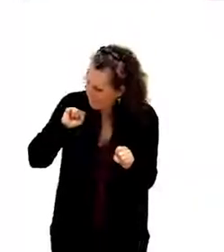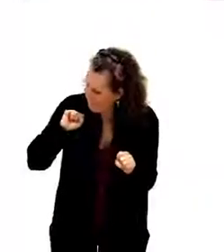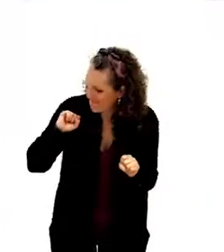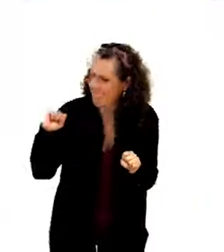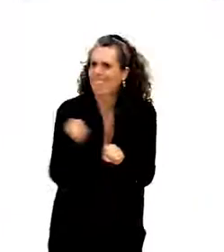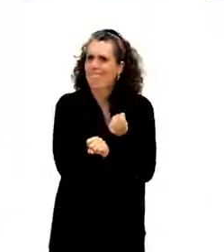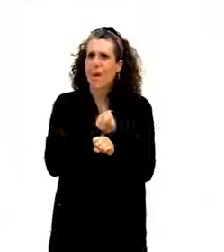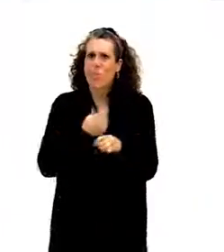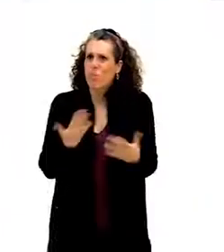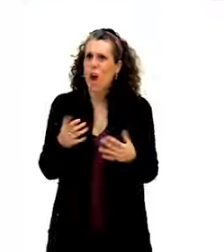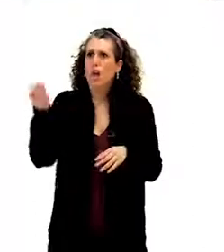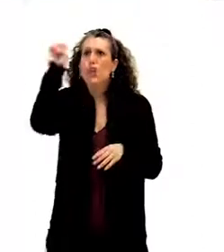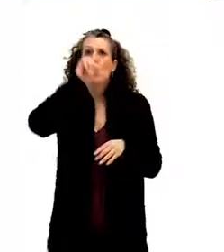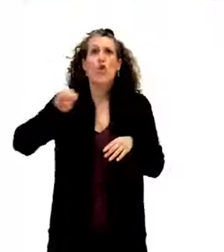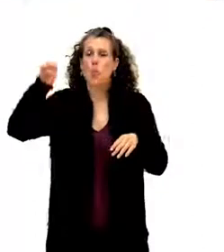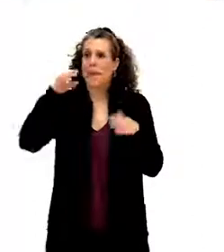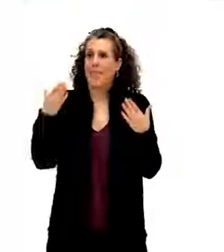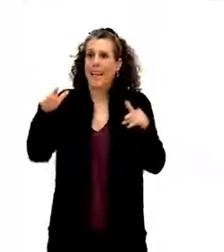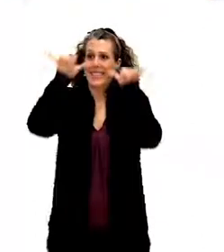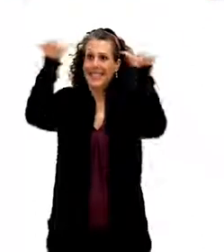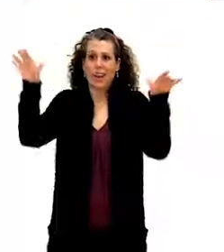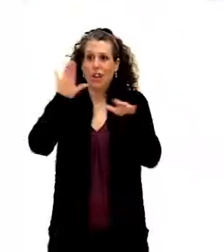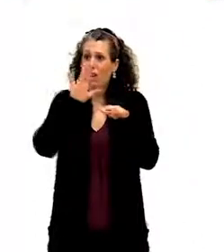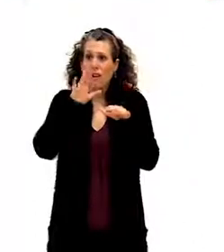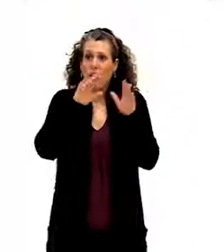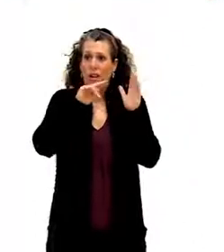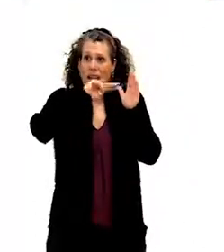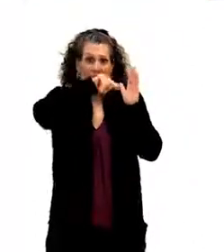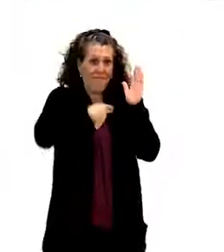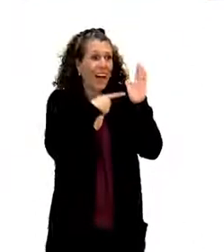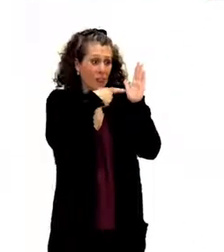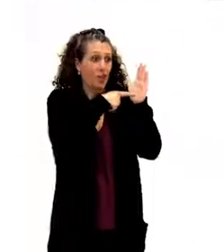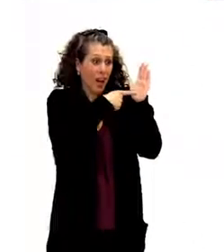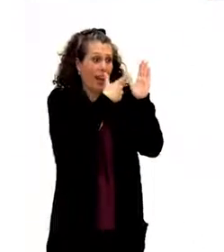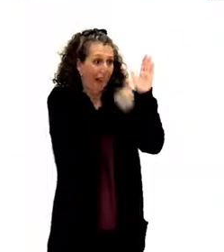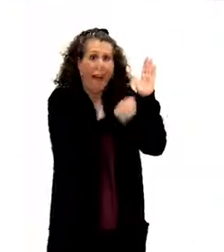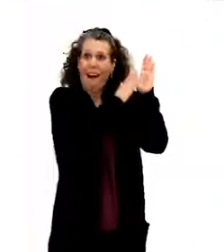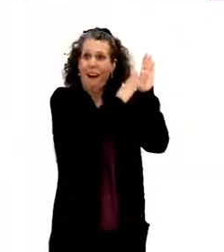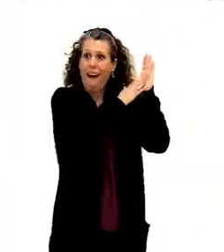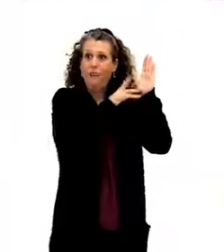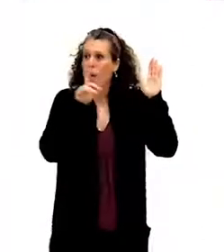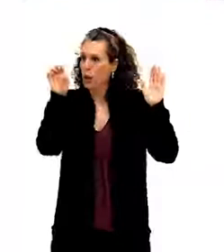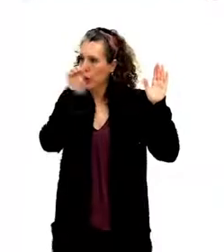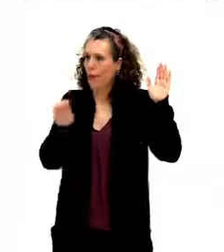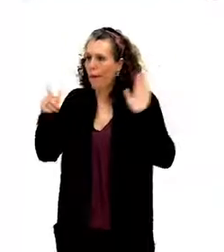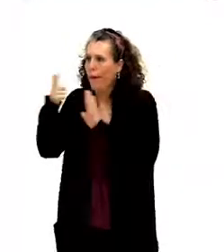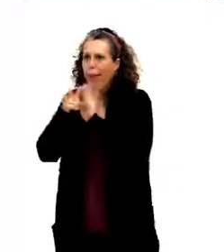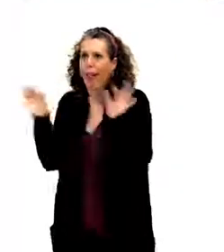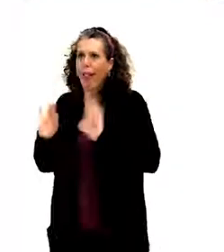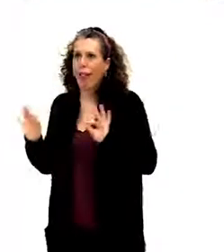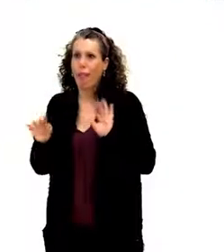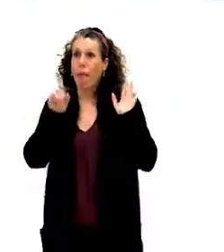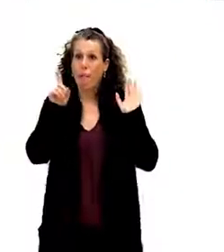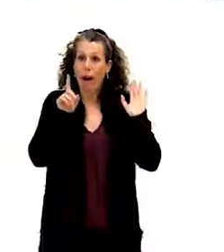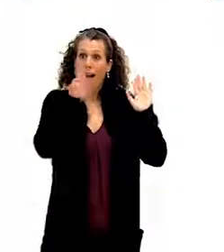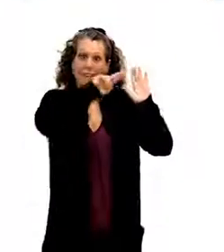European system didn't require minimum standard, but the convention came with that specific